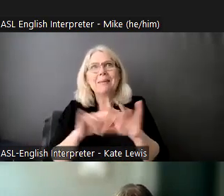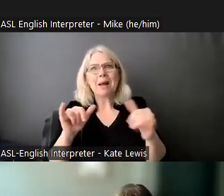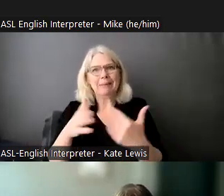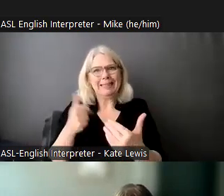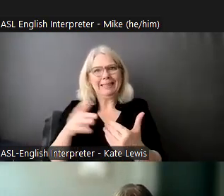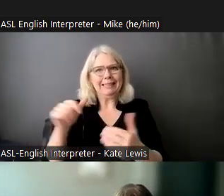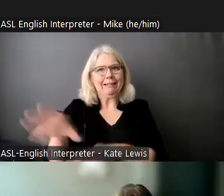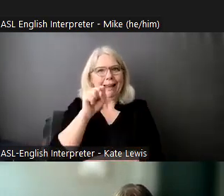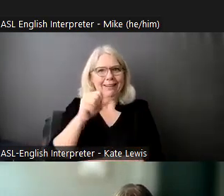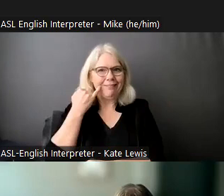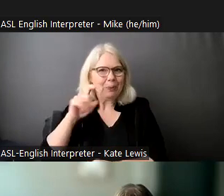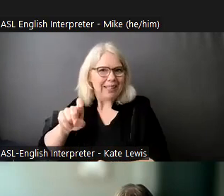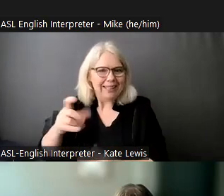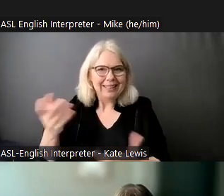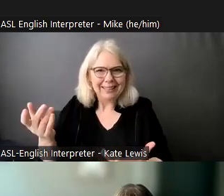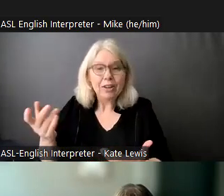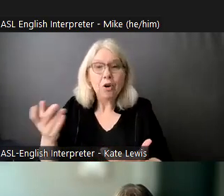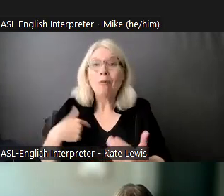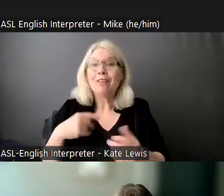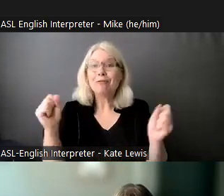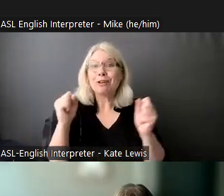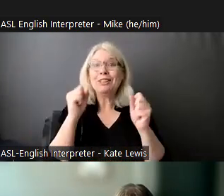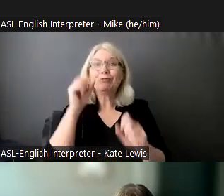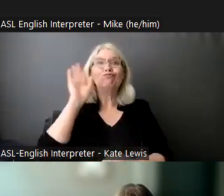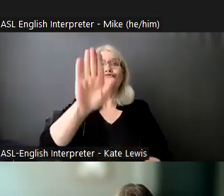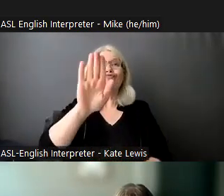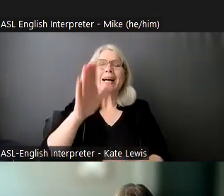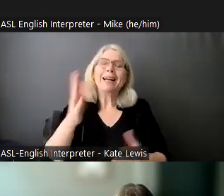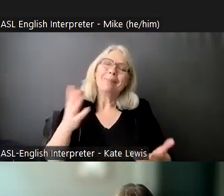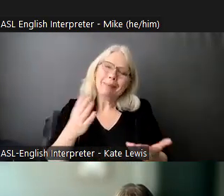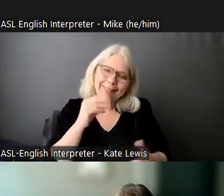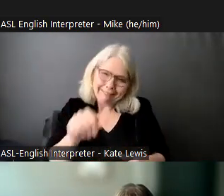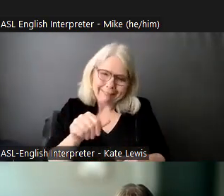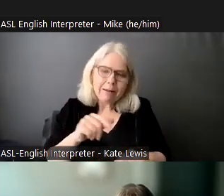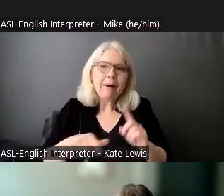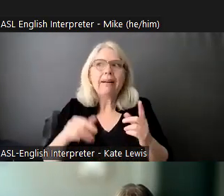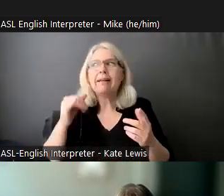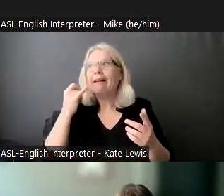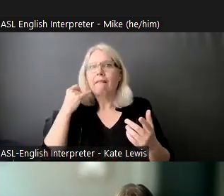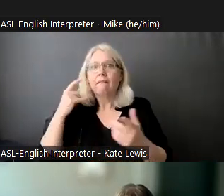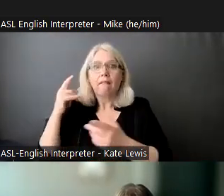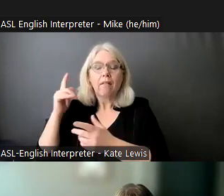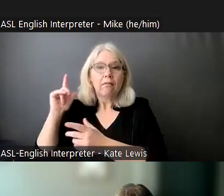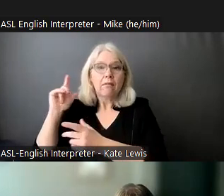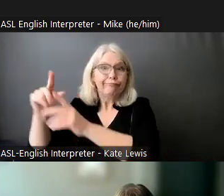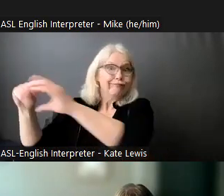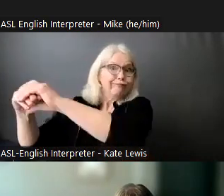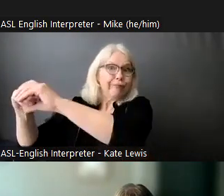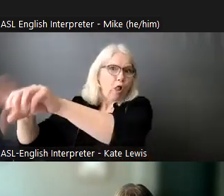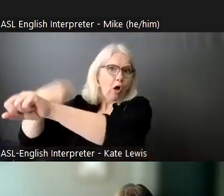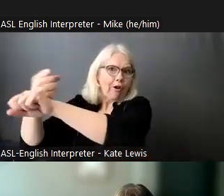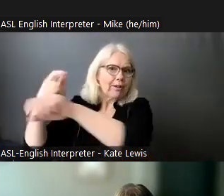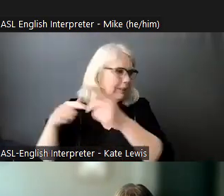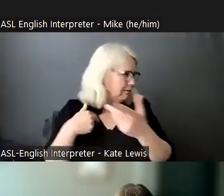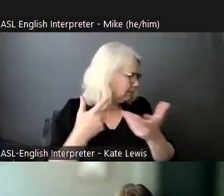bank statements, somewhere where someone knows how to access it if they really need it in an emergency, but someone's not just going to steal it from your house when they come and